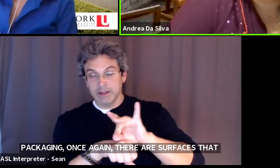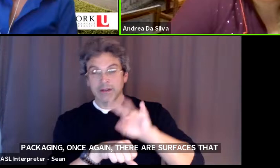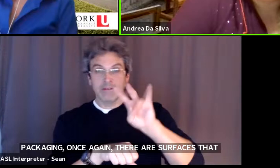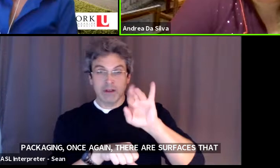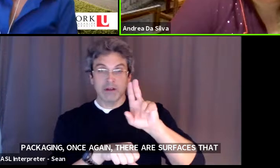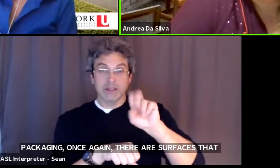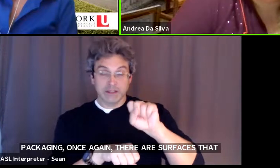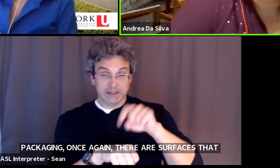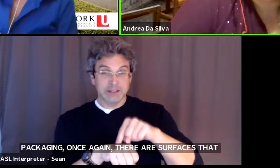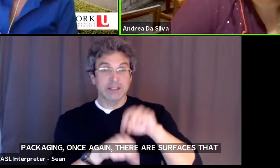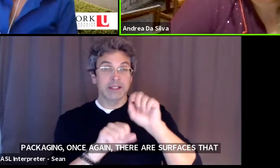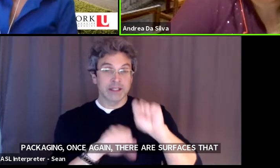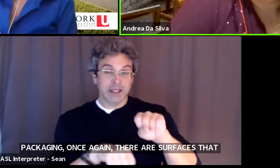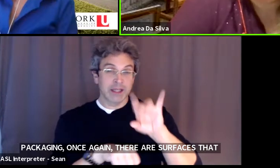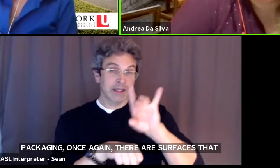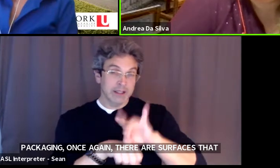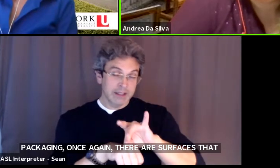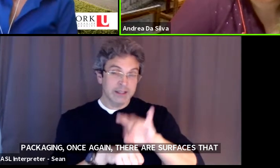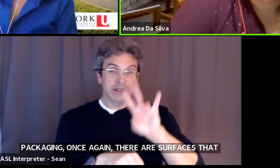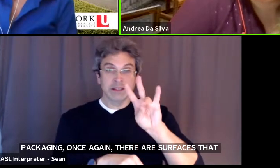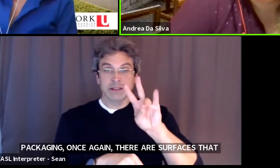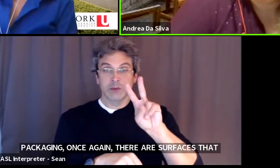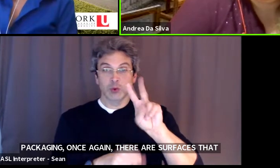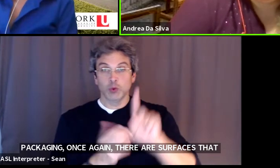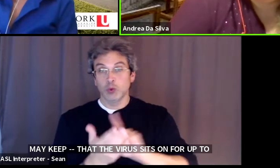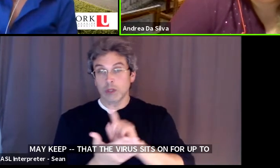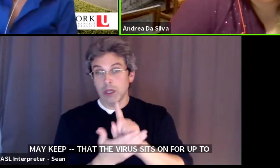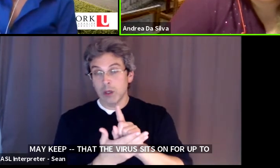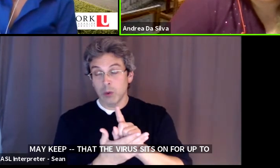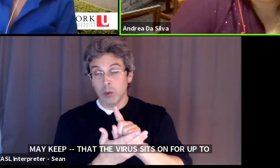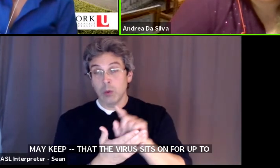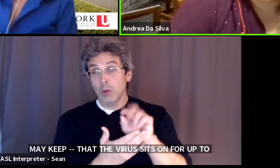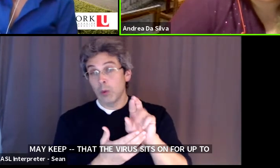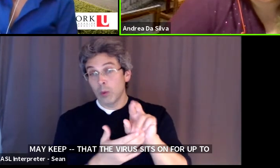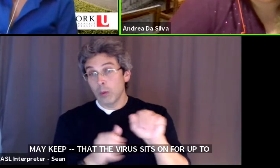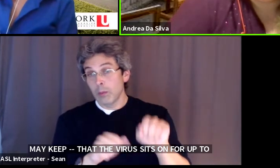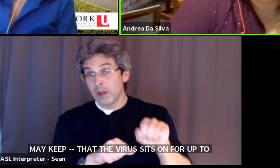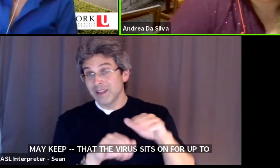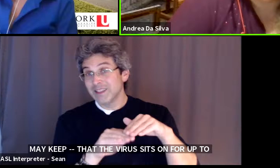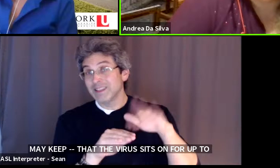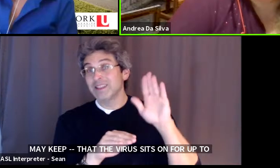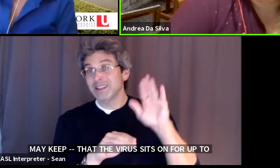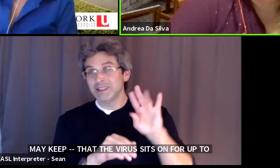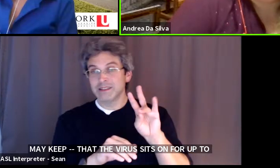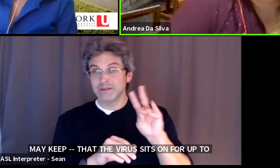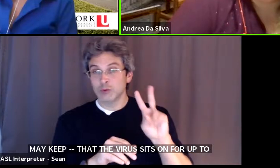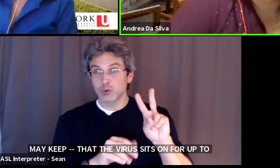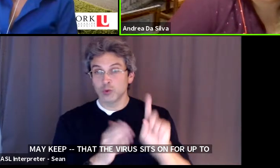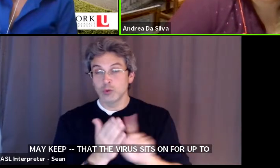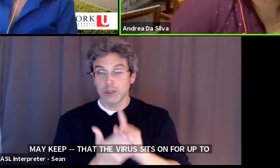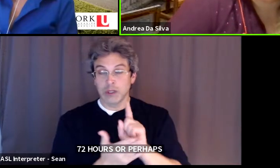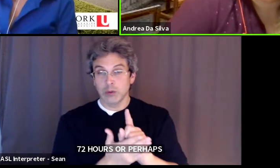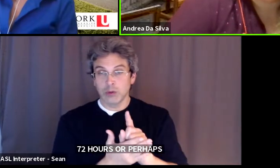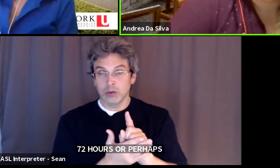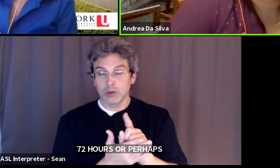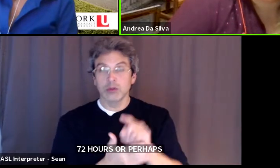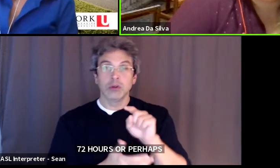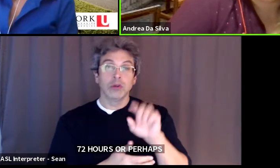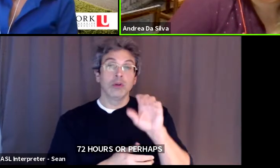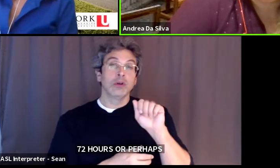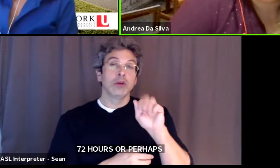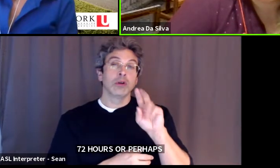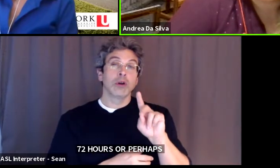to 72 hours or perhaps even more. Um, often the cardboard surface